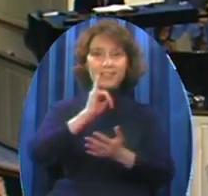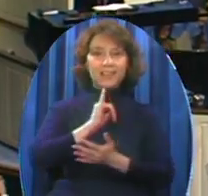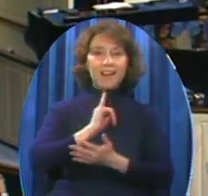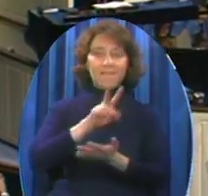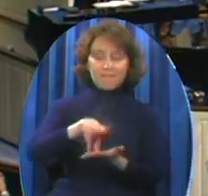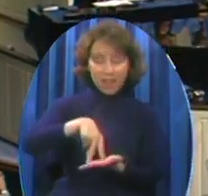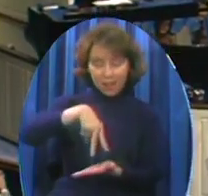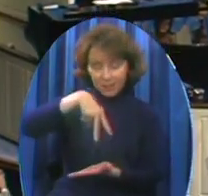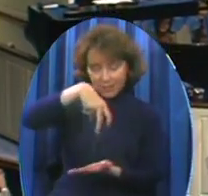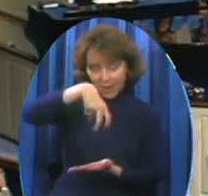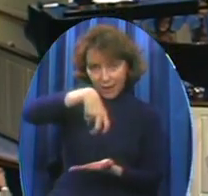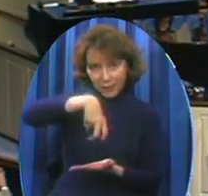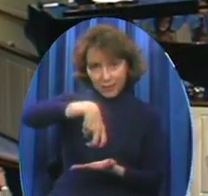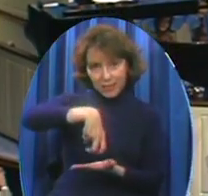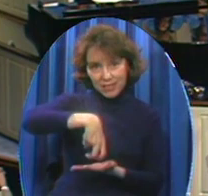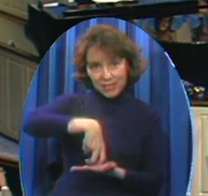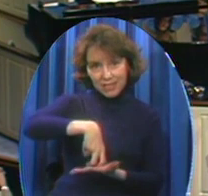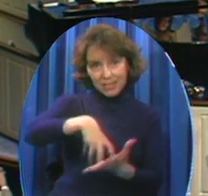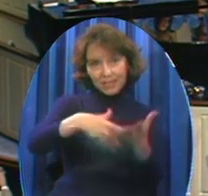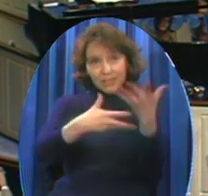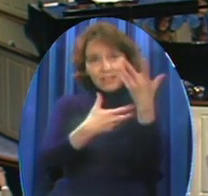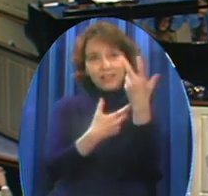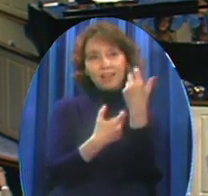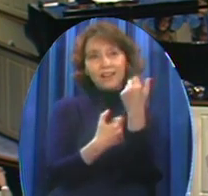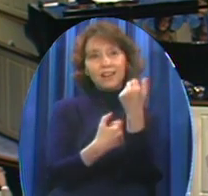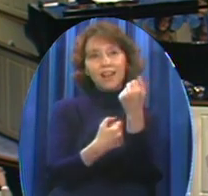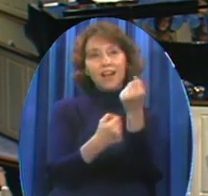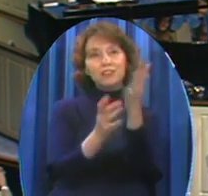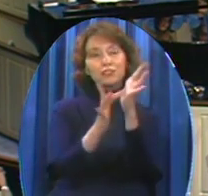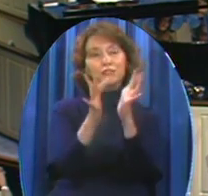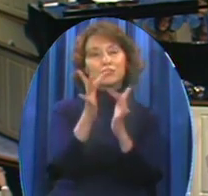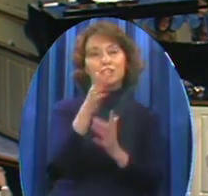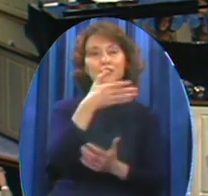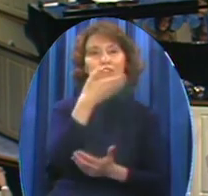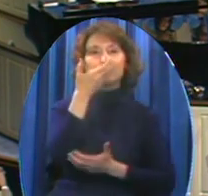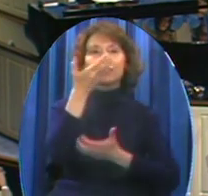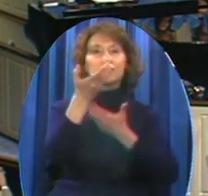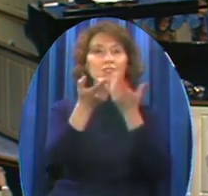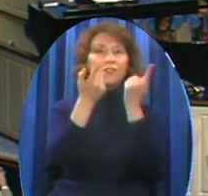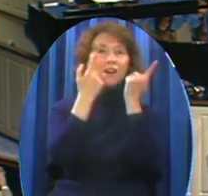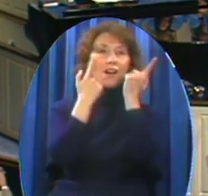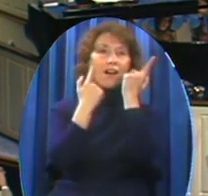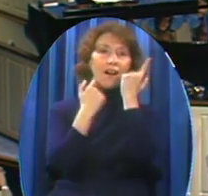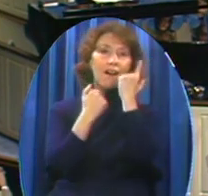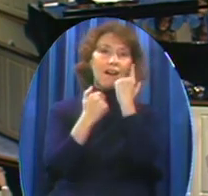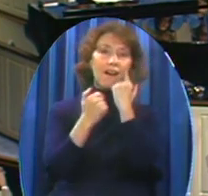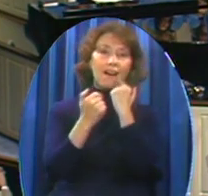down on my knees and just clung to him and cried.